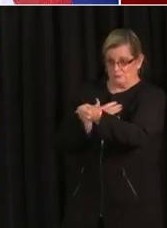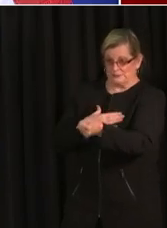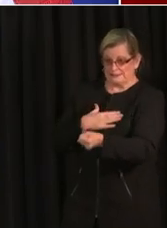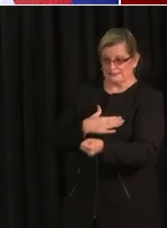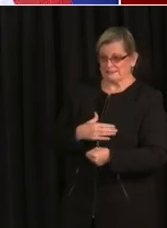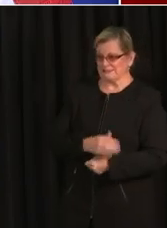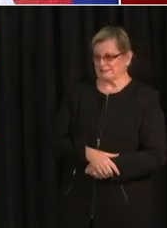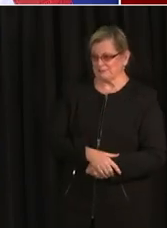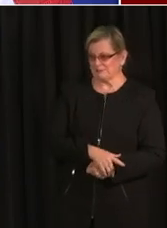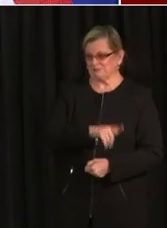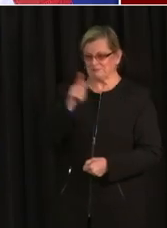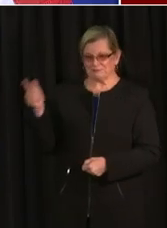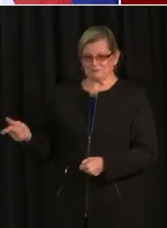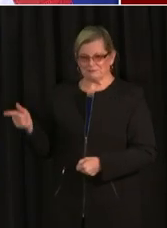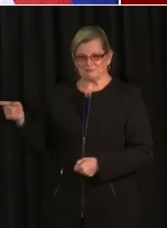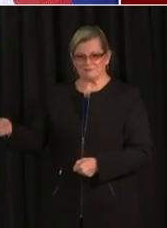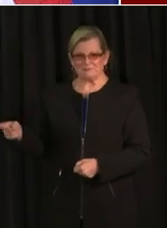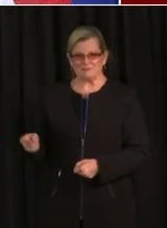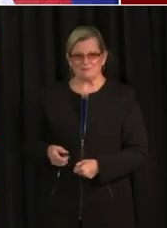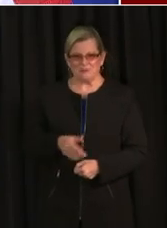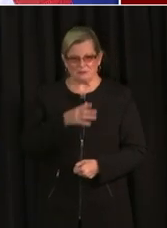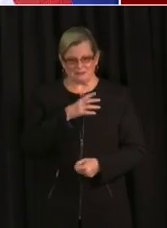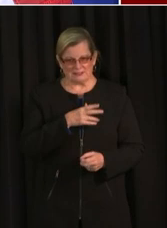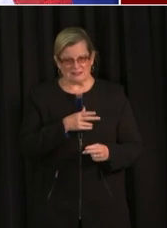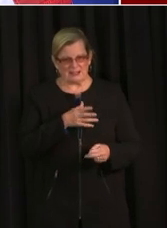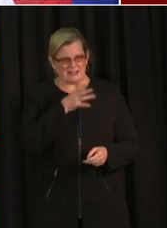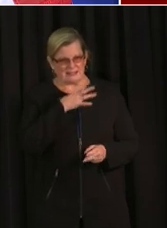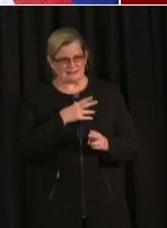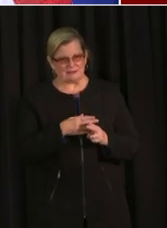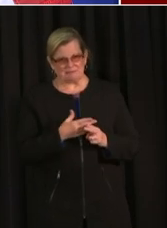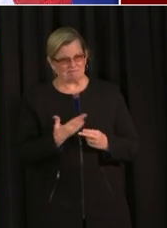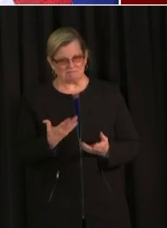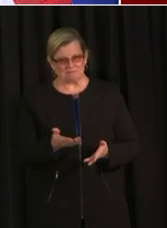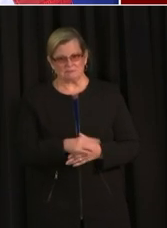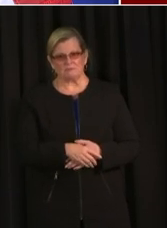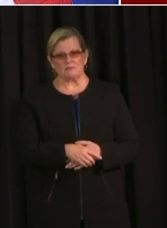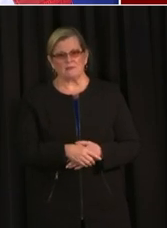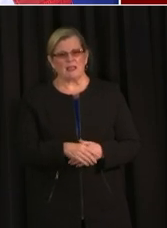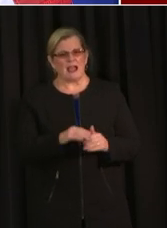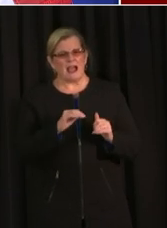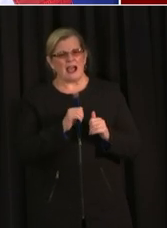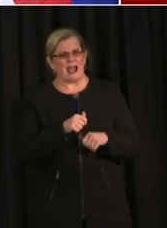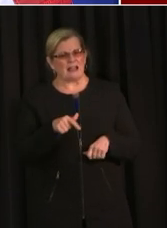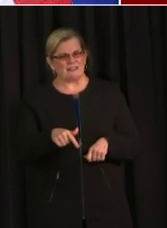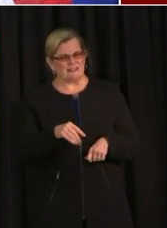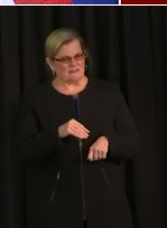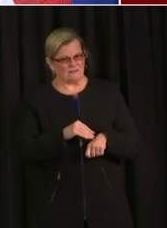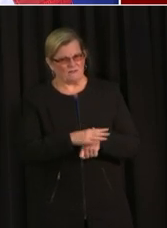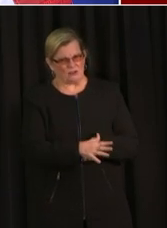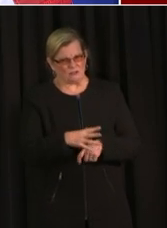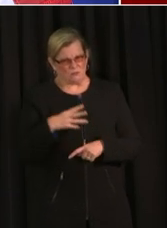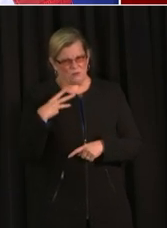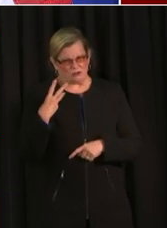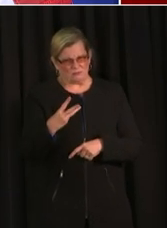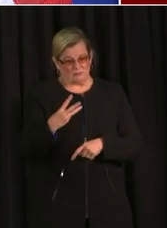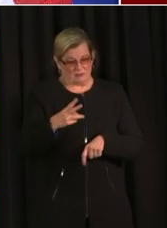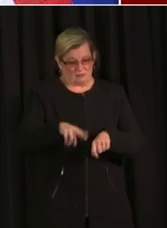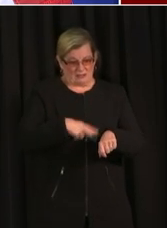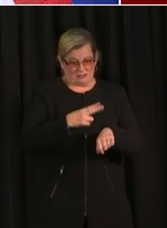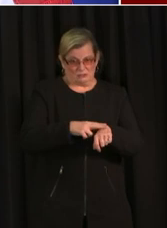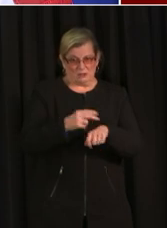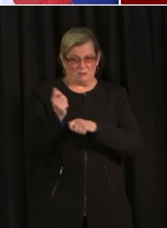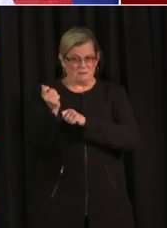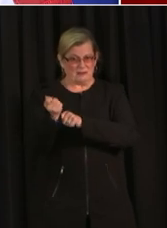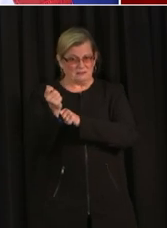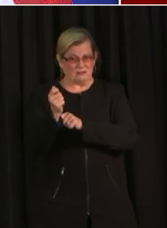Yes. Can I ask about how this affects some groups in our city? First of all, how does this affect the Washington Nationals, who are traveling